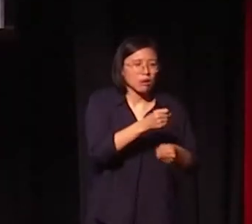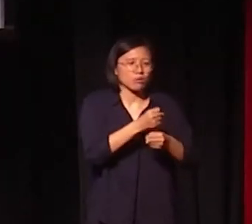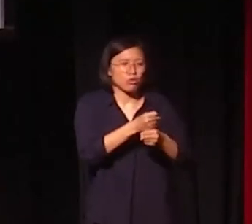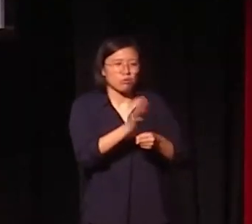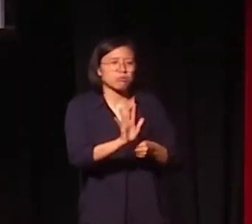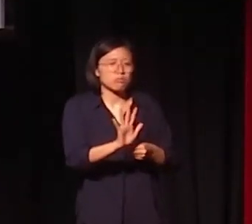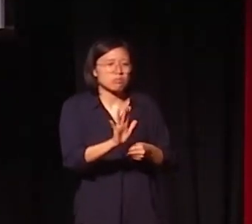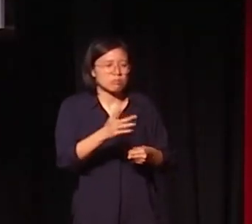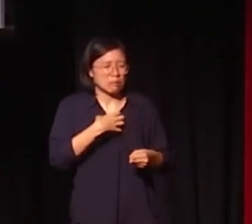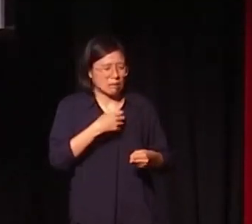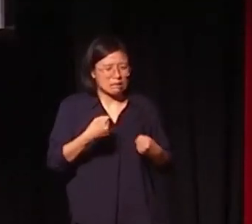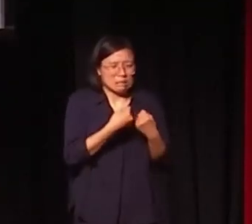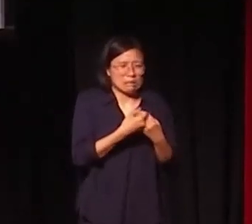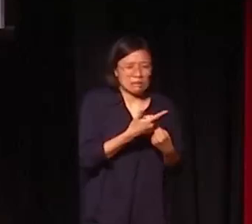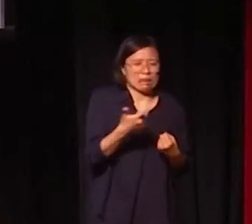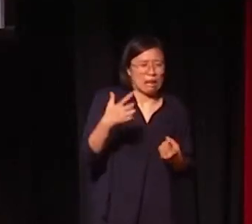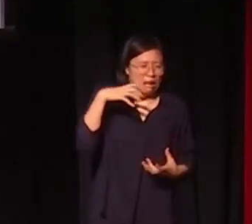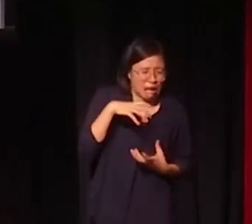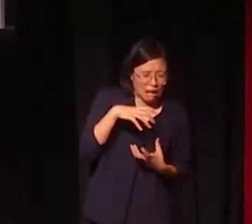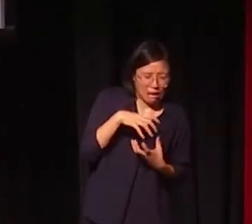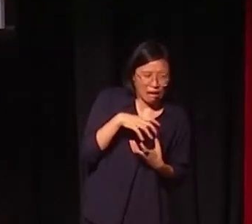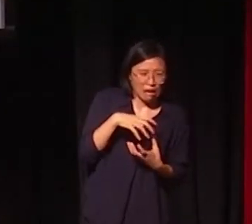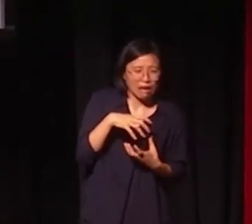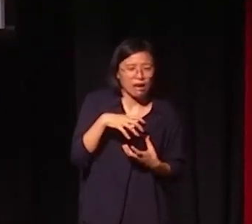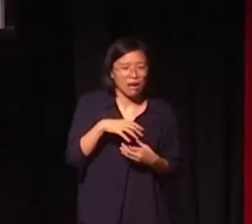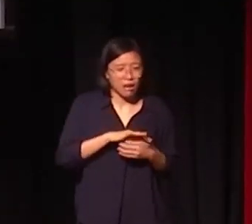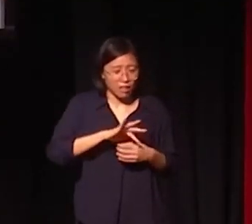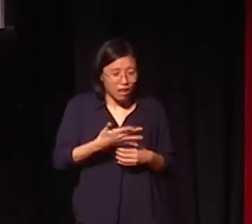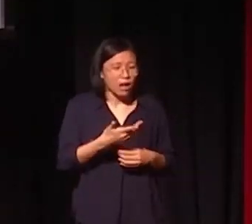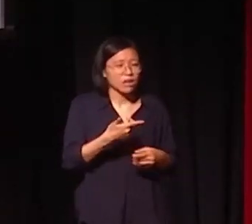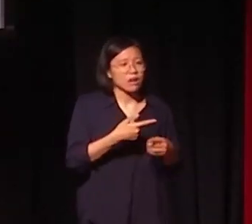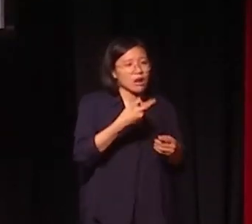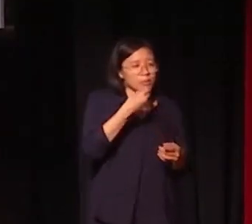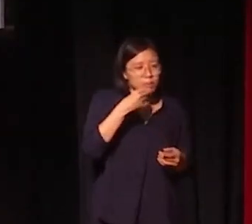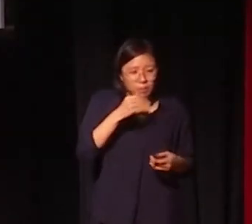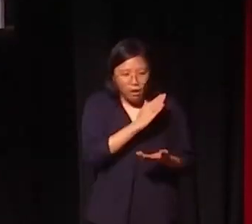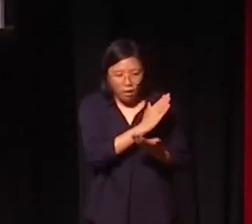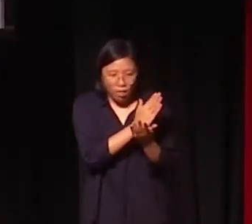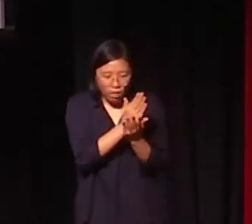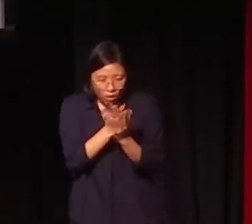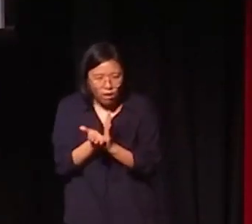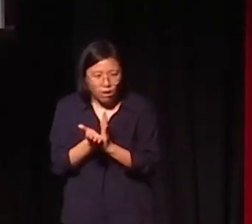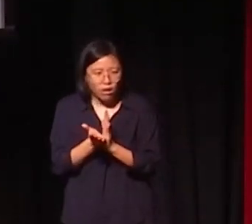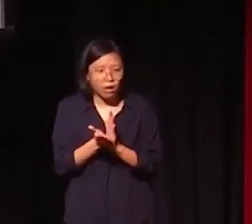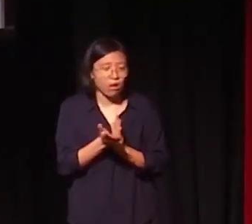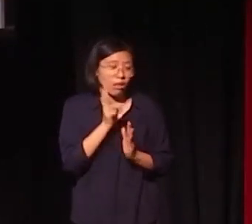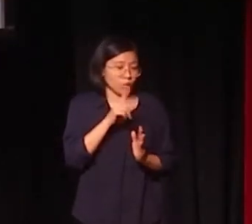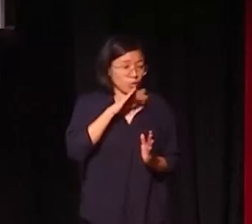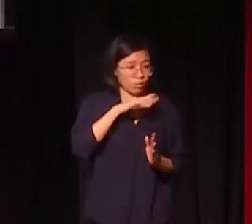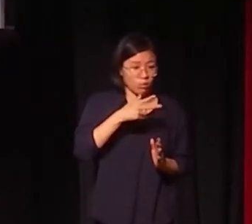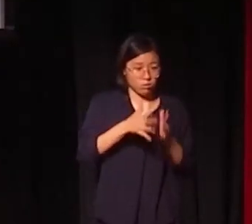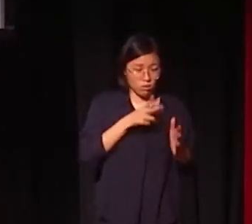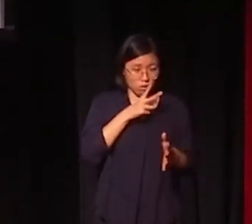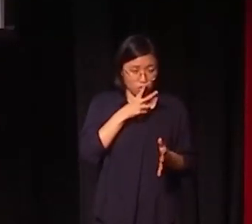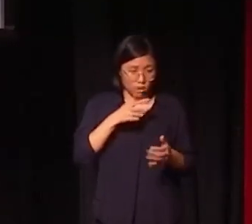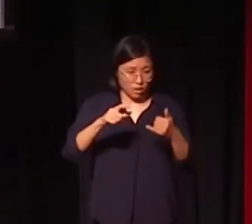but then this impacting on deaf women's experiences. So, for example, an interpreter gets called, but they have to